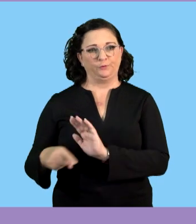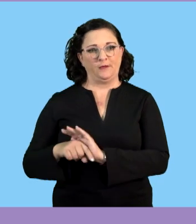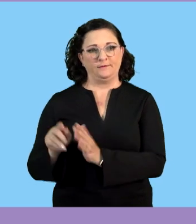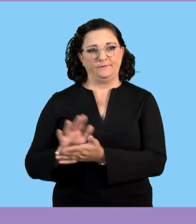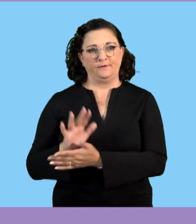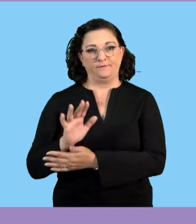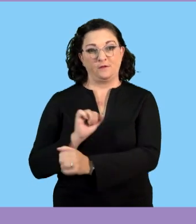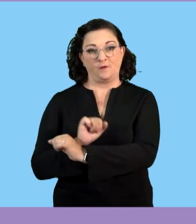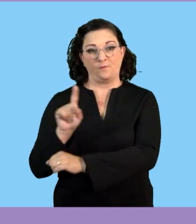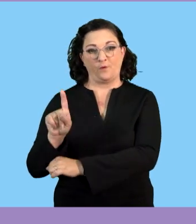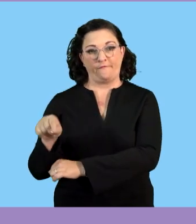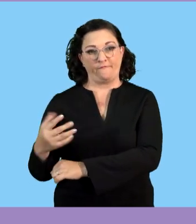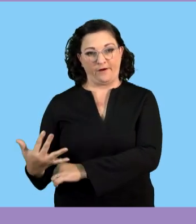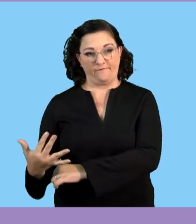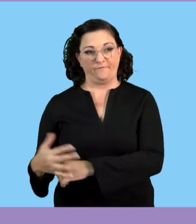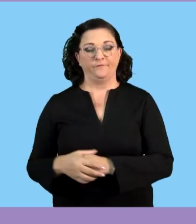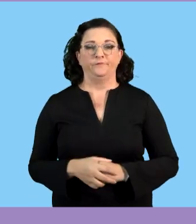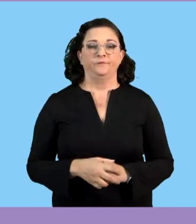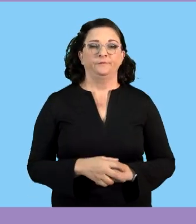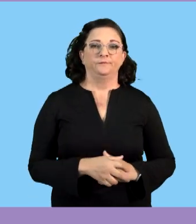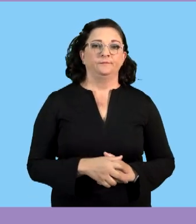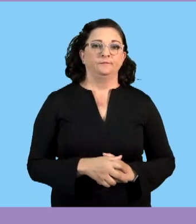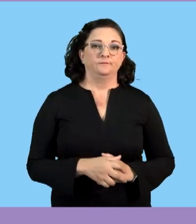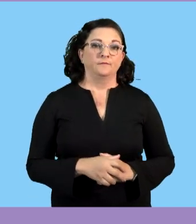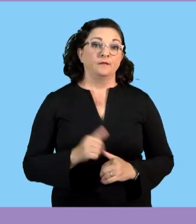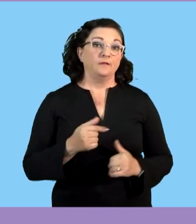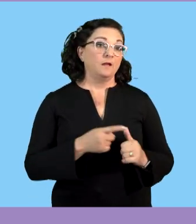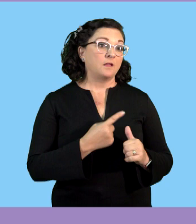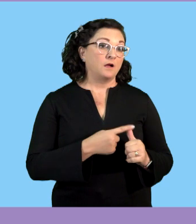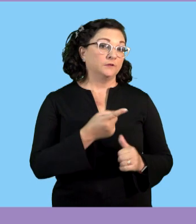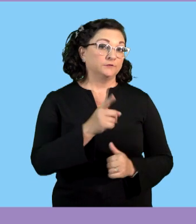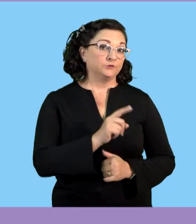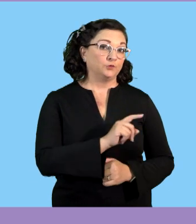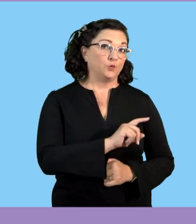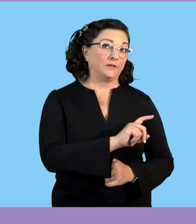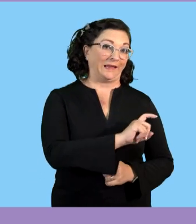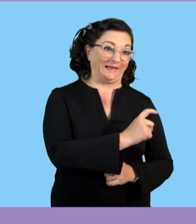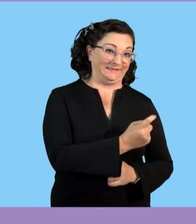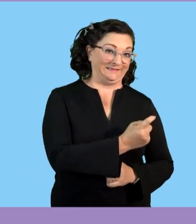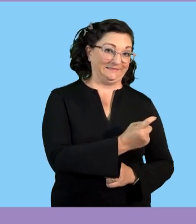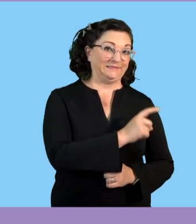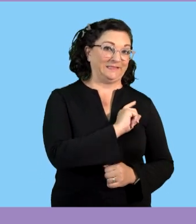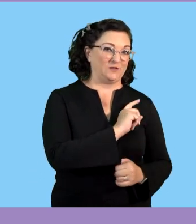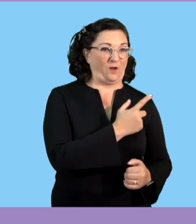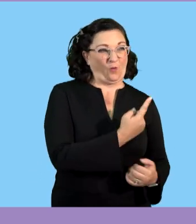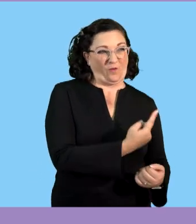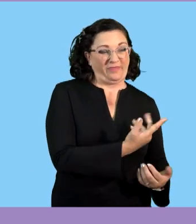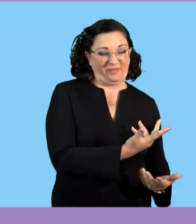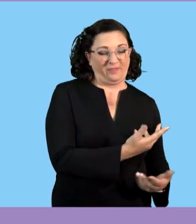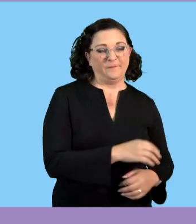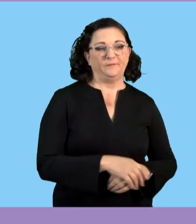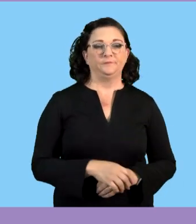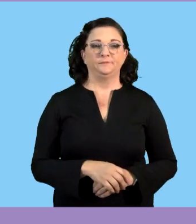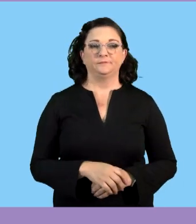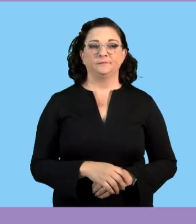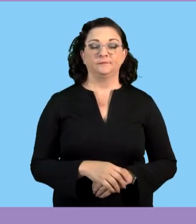sides. And 5 multiplied by 1/5 is 1, and our answer on the